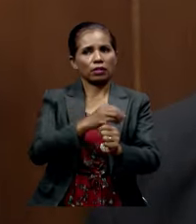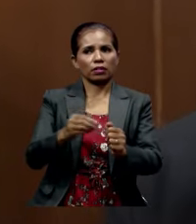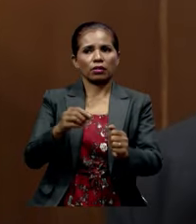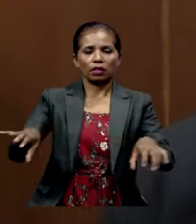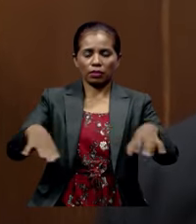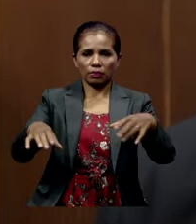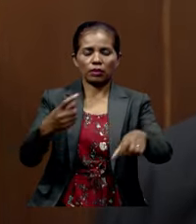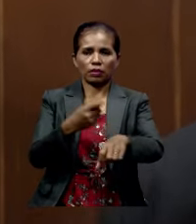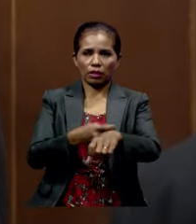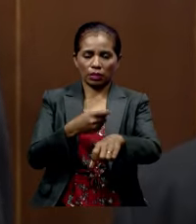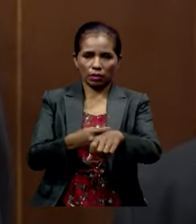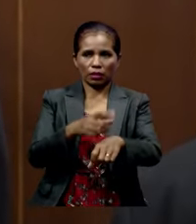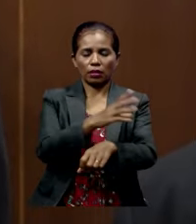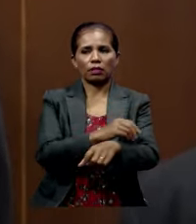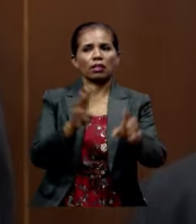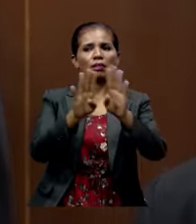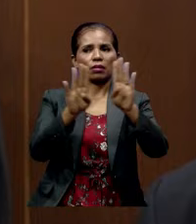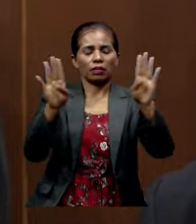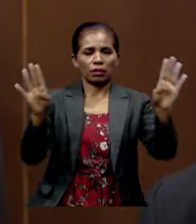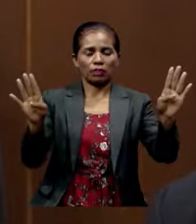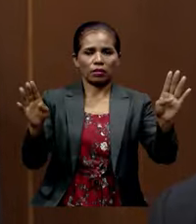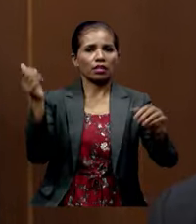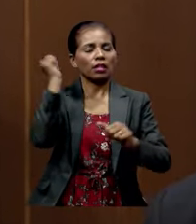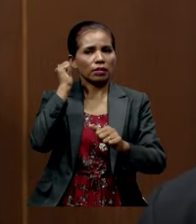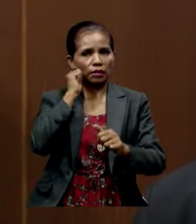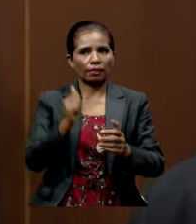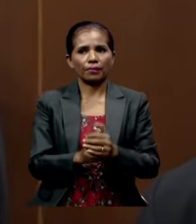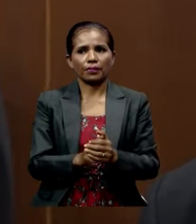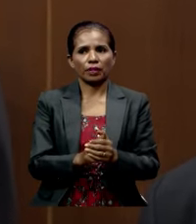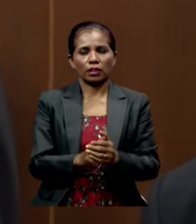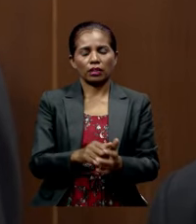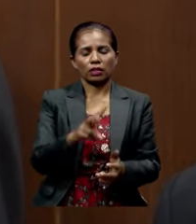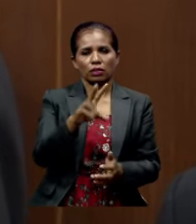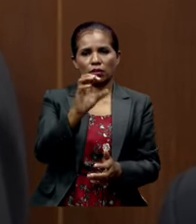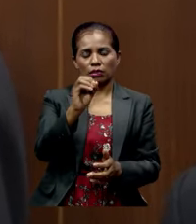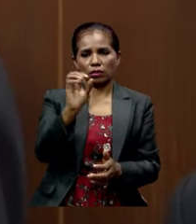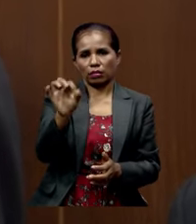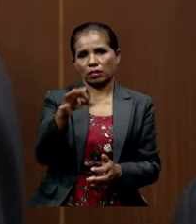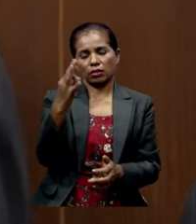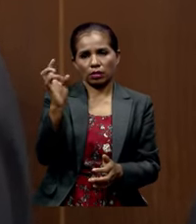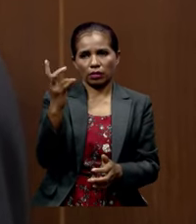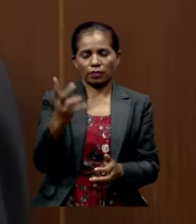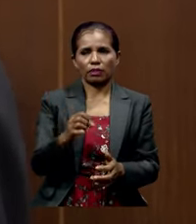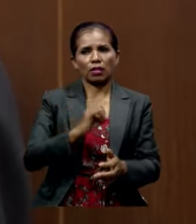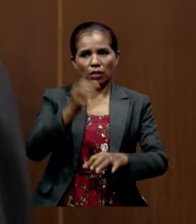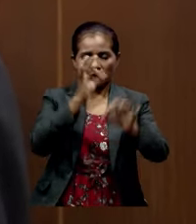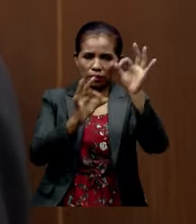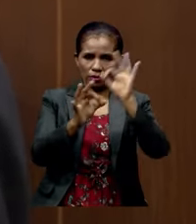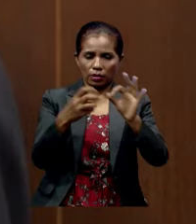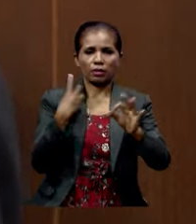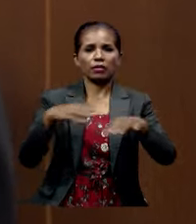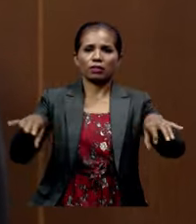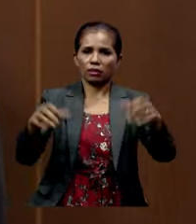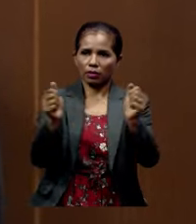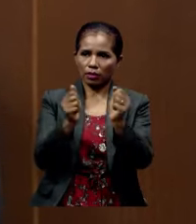on time for the grand opening of ASEAN 2007, first quarter. And I believe that with the cooperation and the